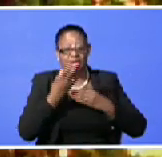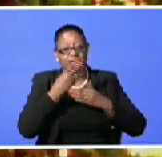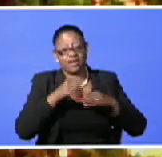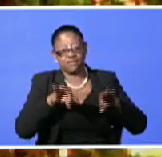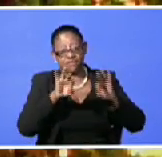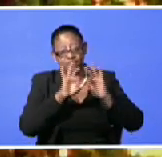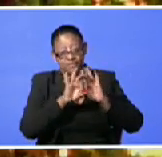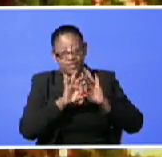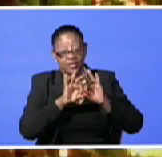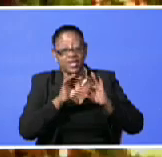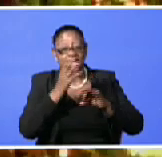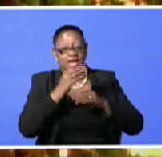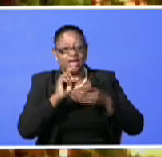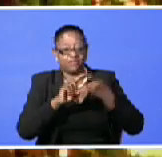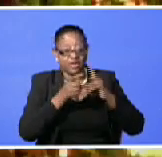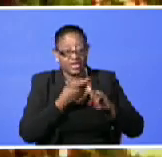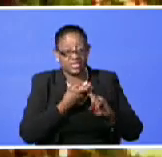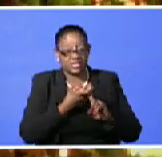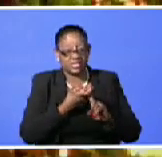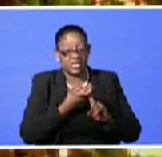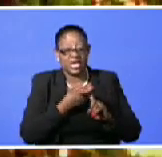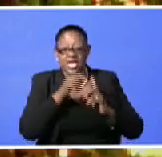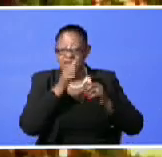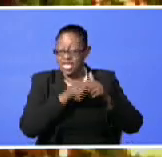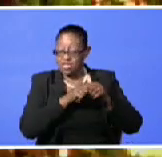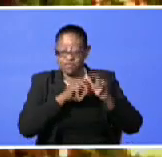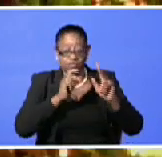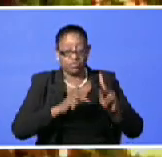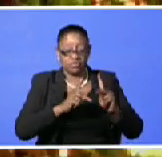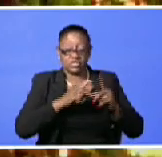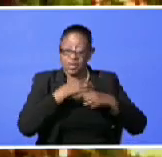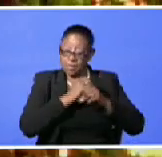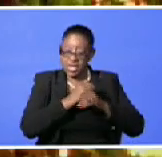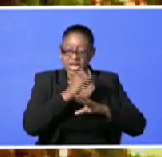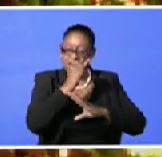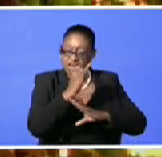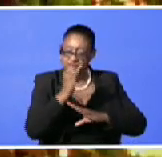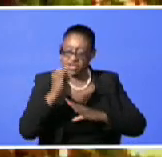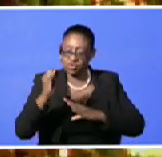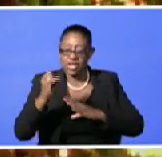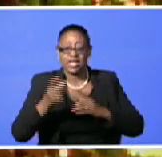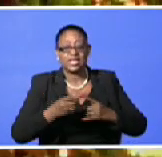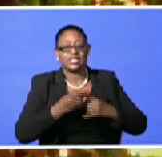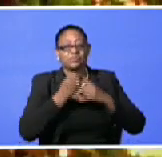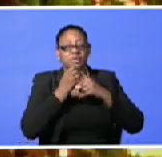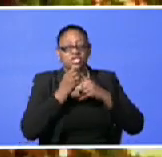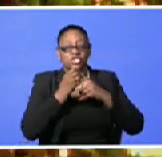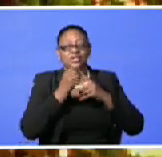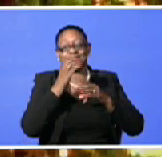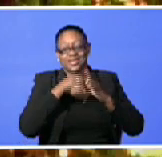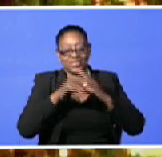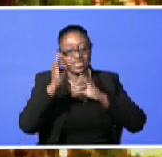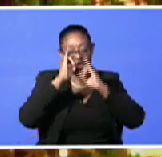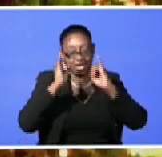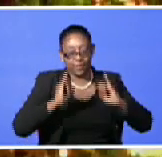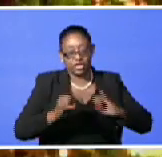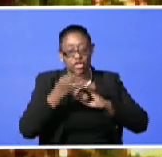one of them was made individually and specially in the divine image of